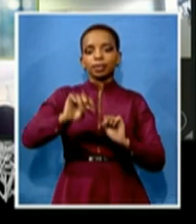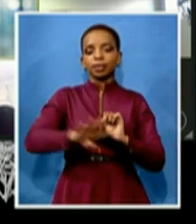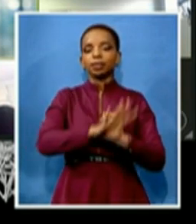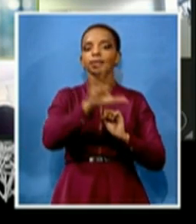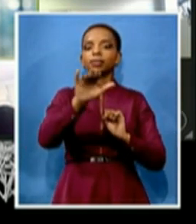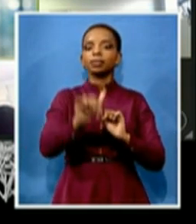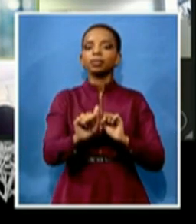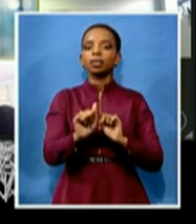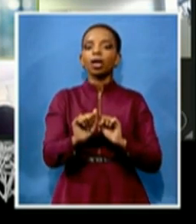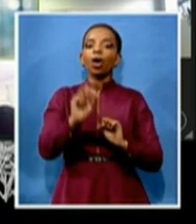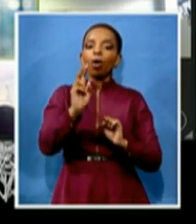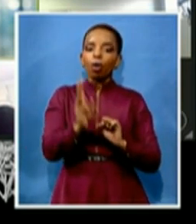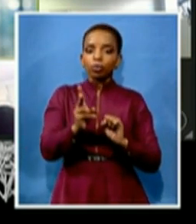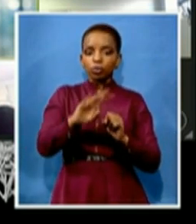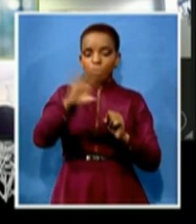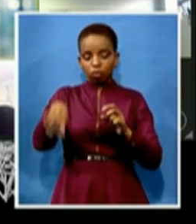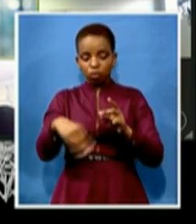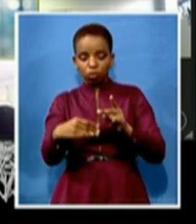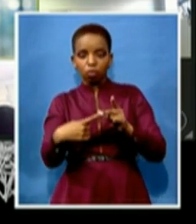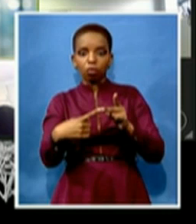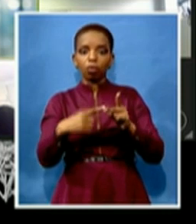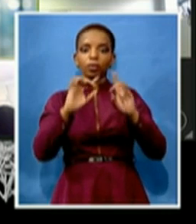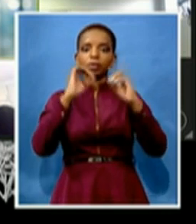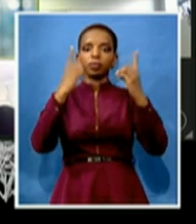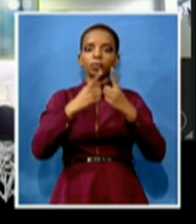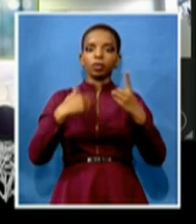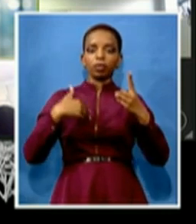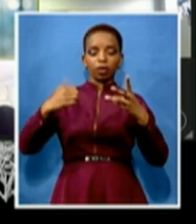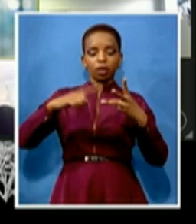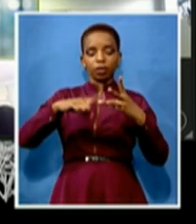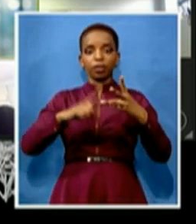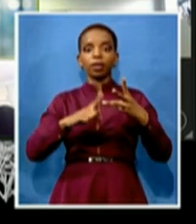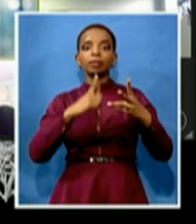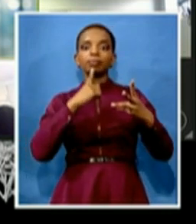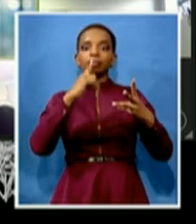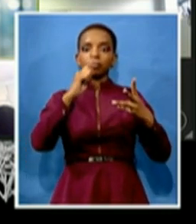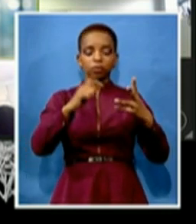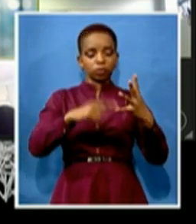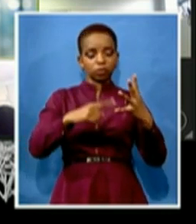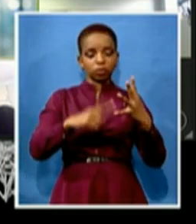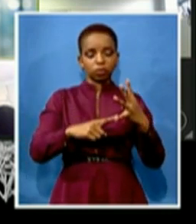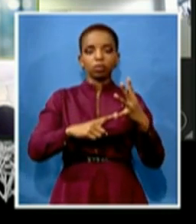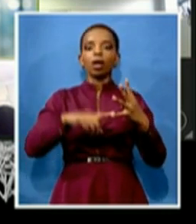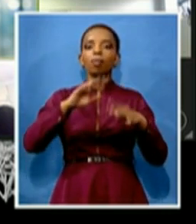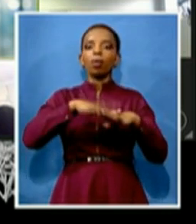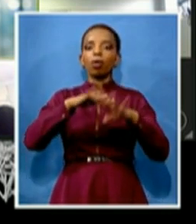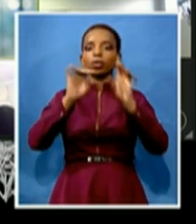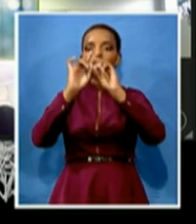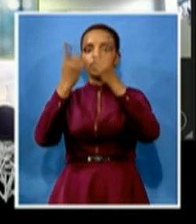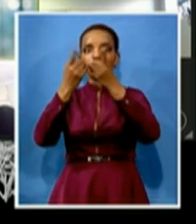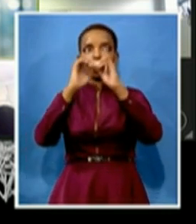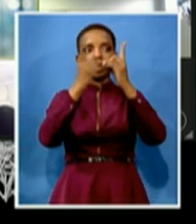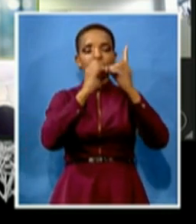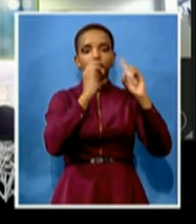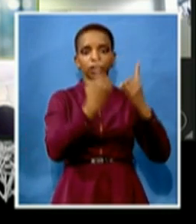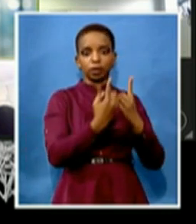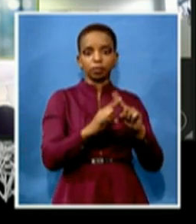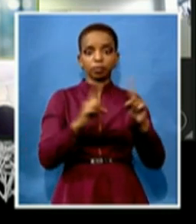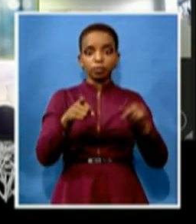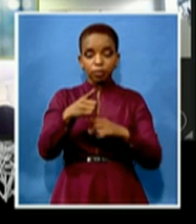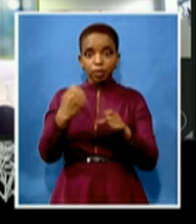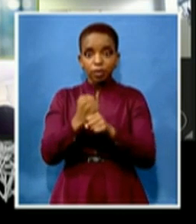National Treasury, and a number of other departments. This work is very much focused on trying